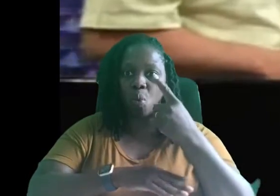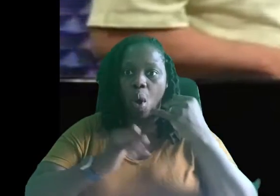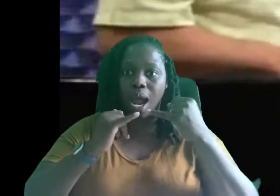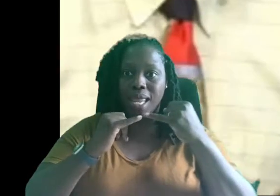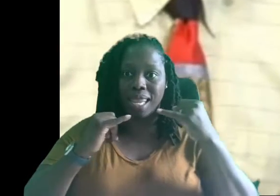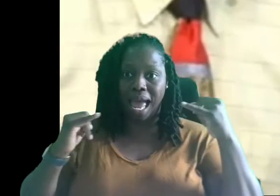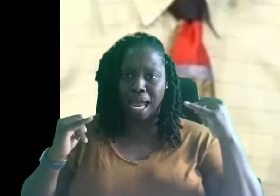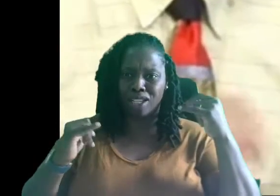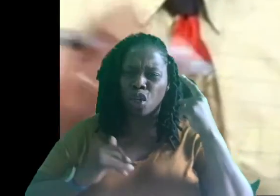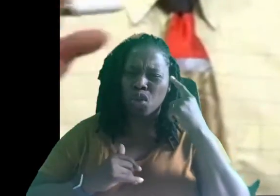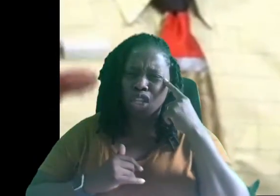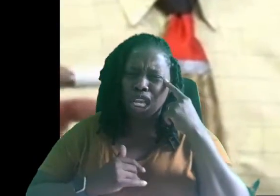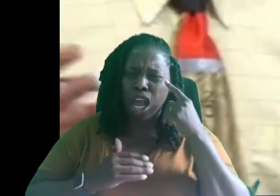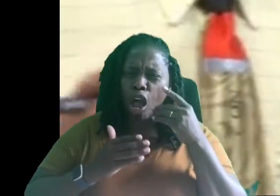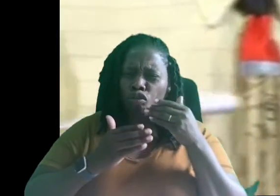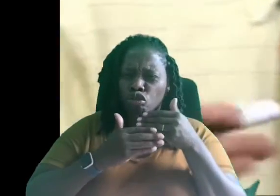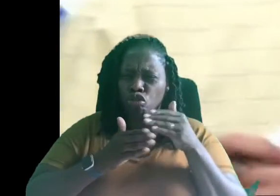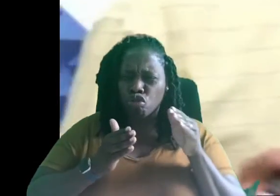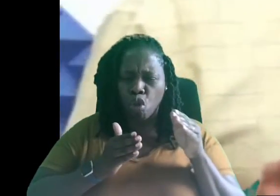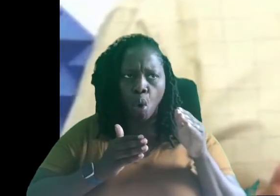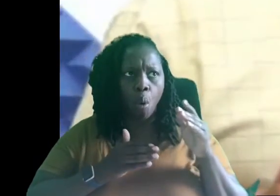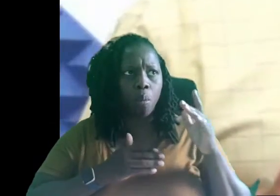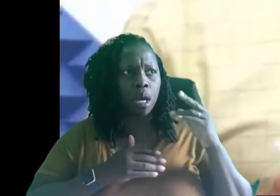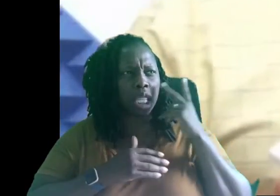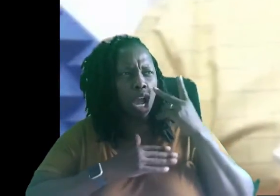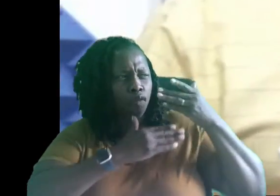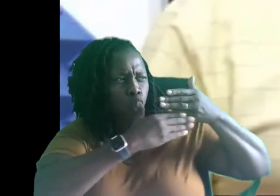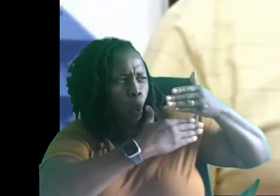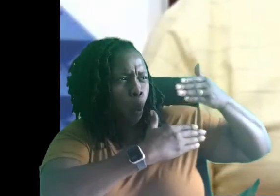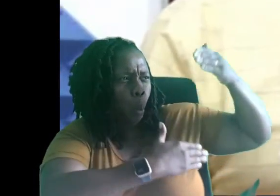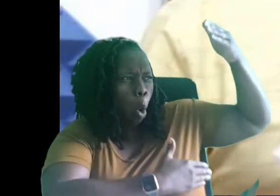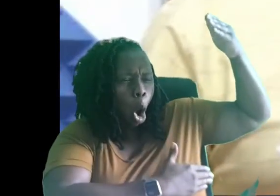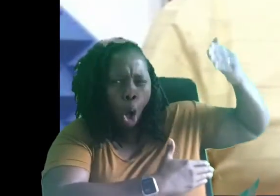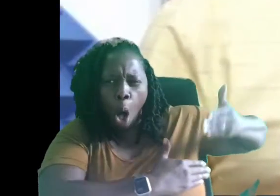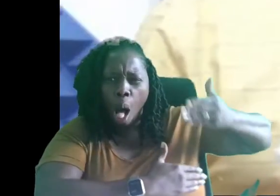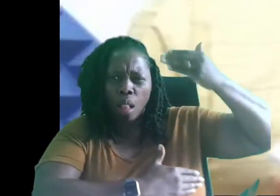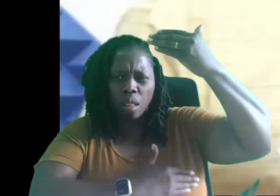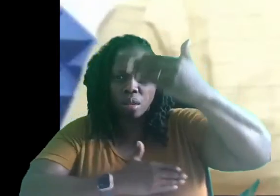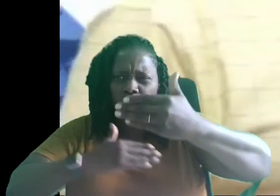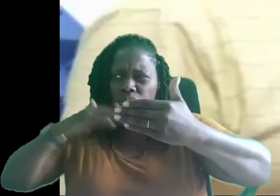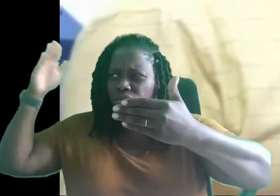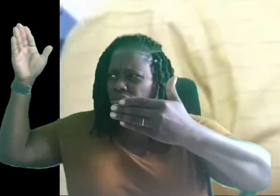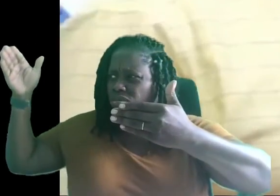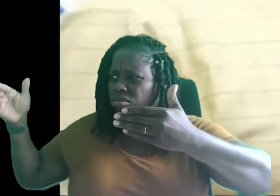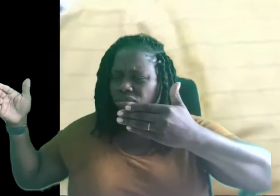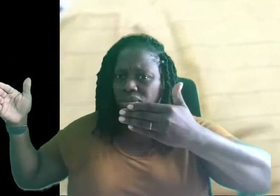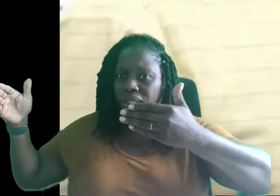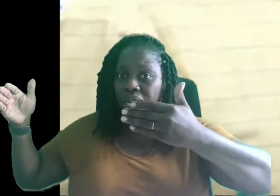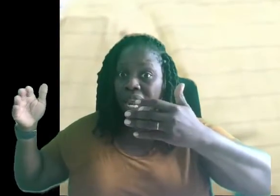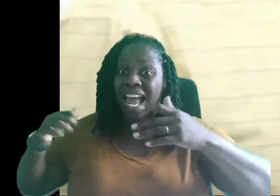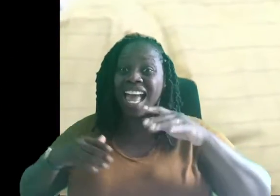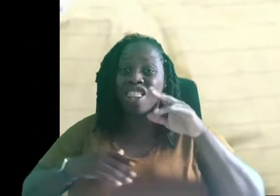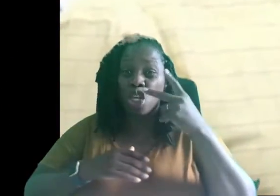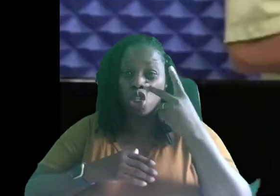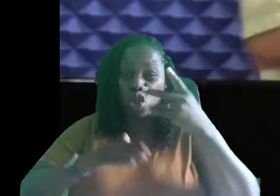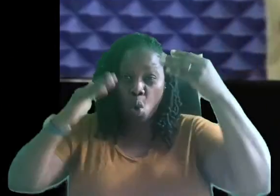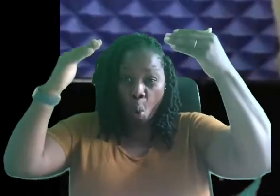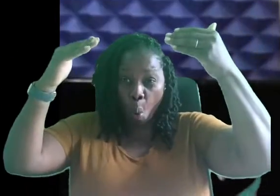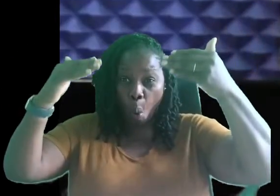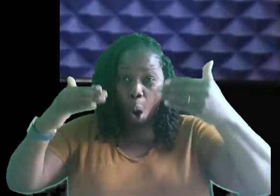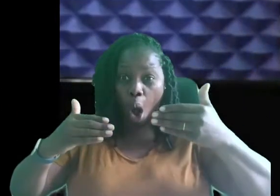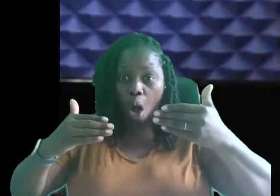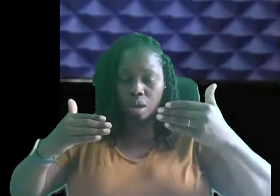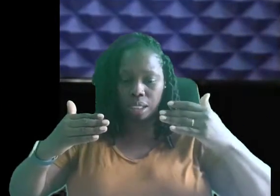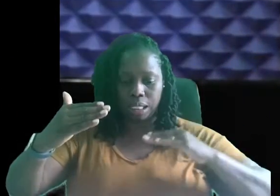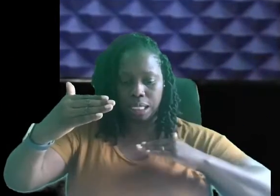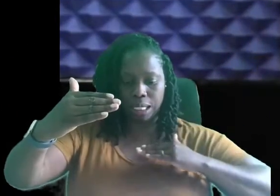line. Think of the room that you're in. Think of the wall on this side and the wall in front of you.